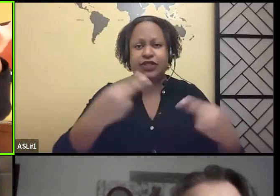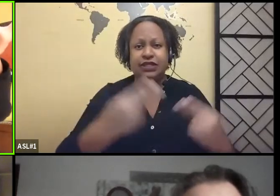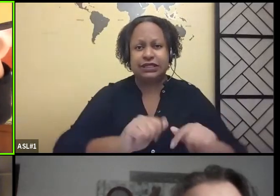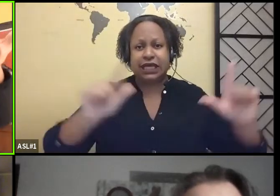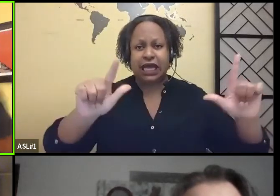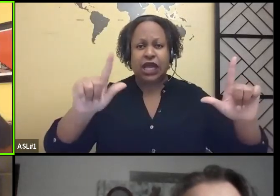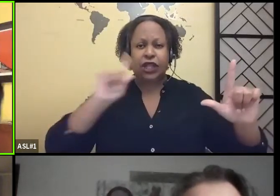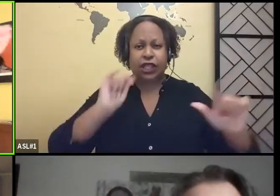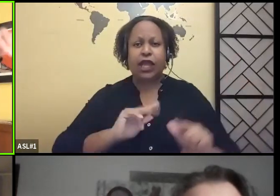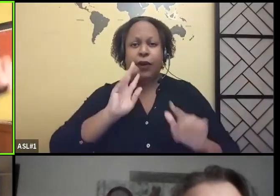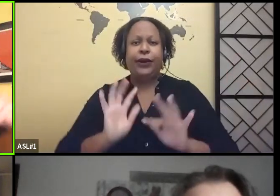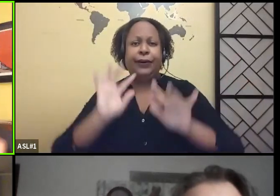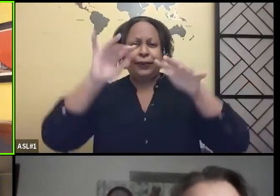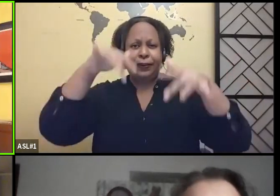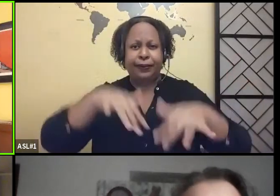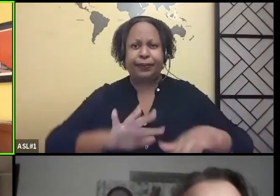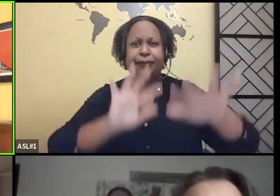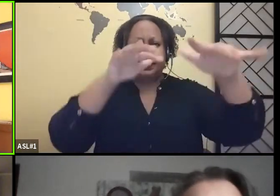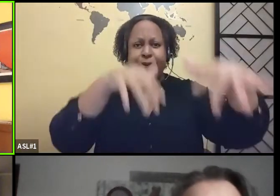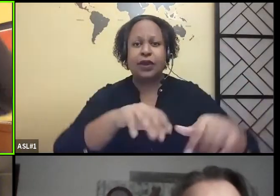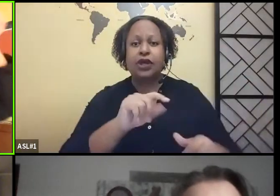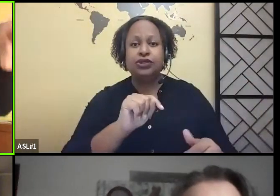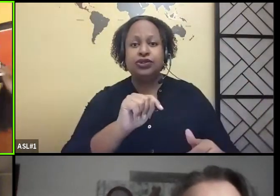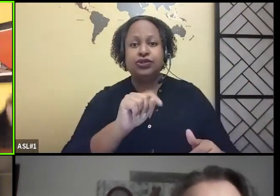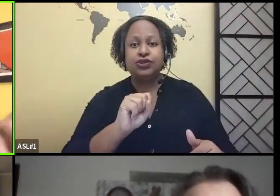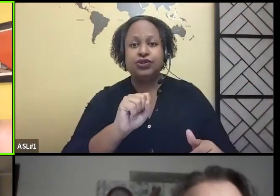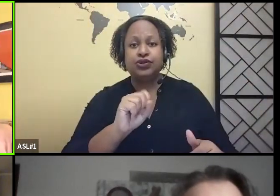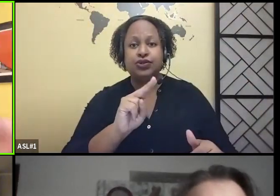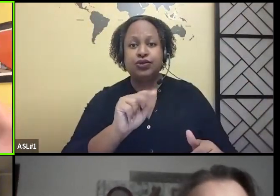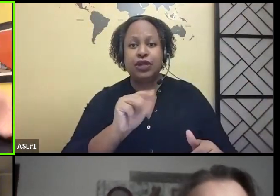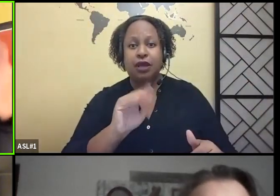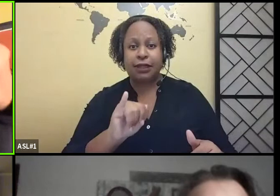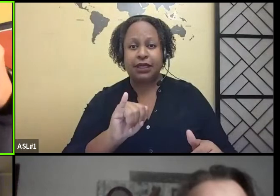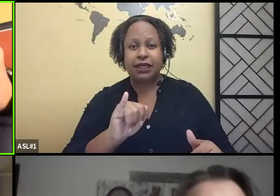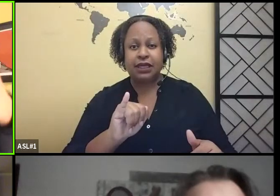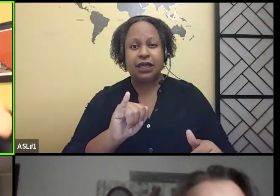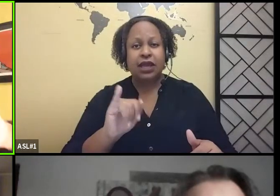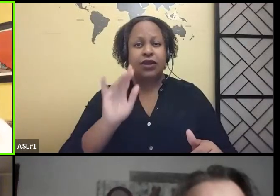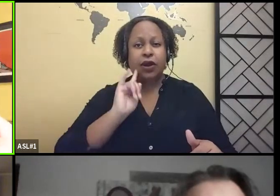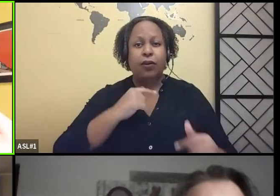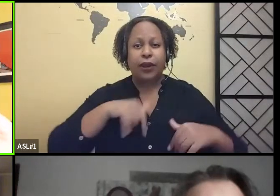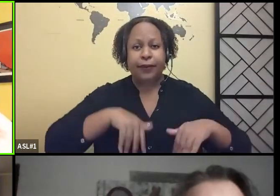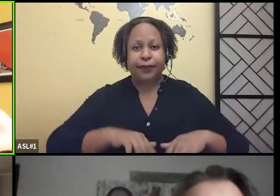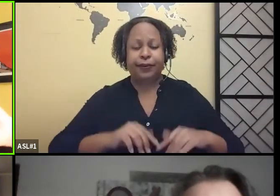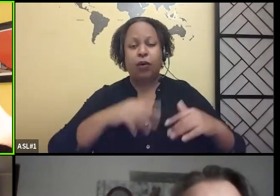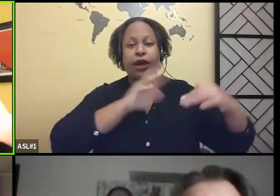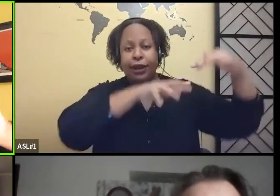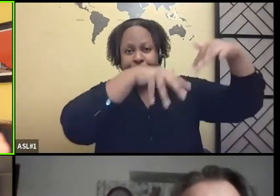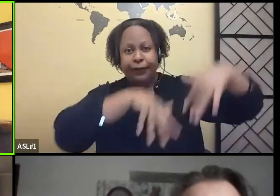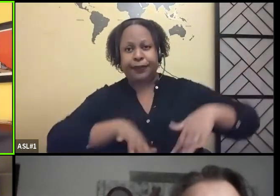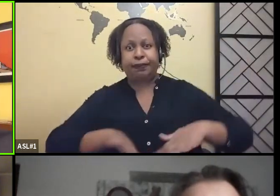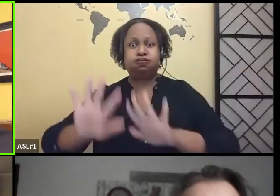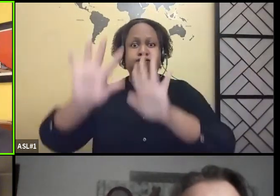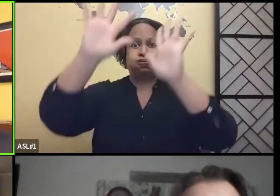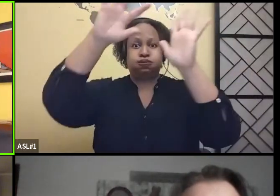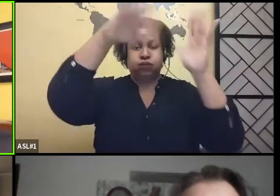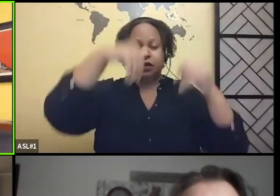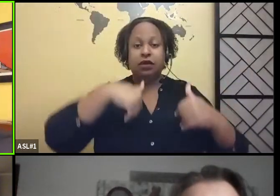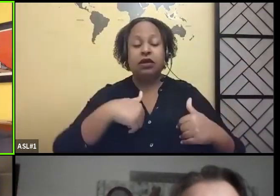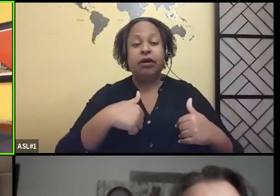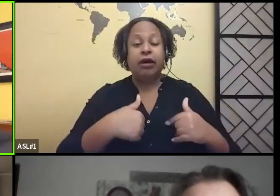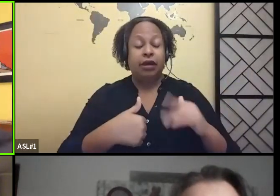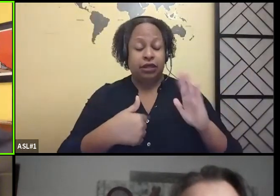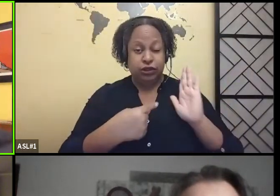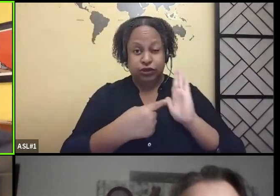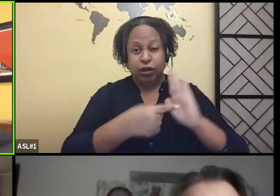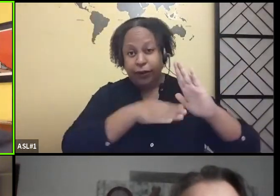tsunami wave. You know, a wave that comes and goes all the way from the bottom to the top. So one is the growth